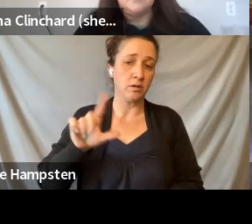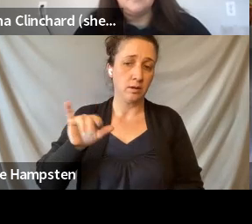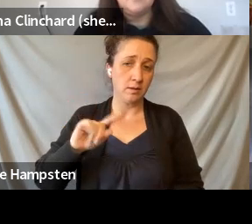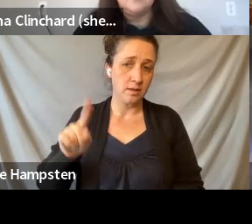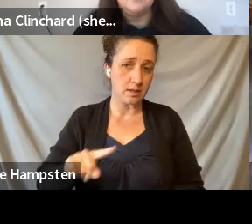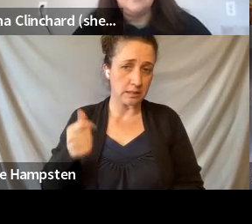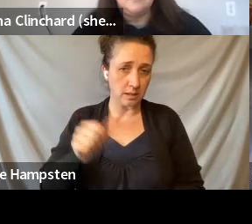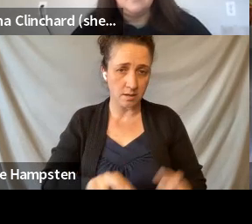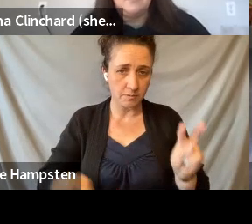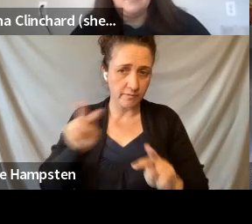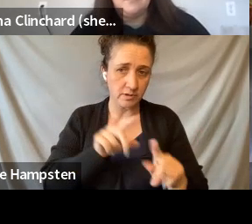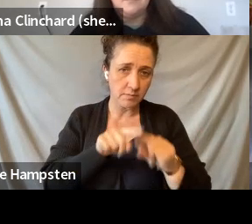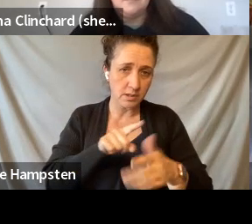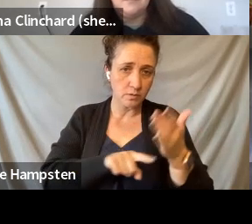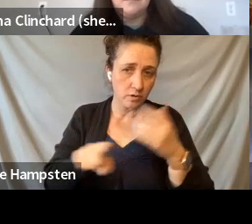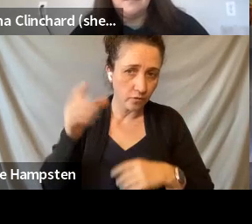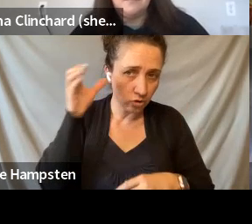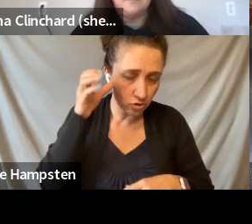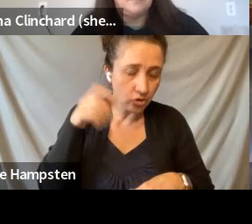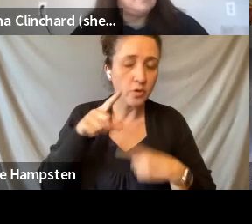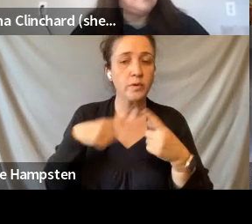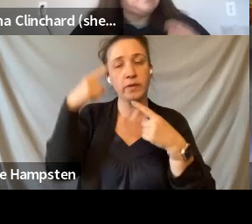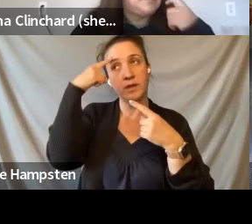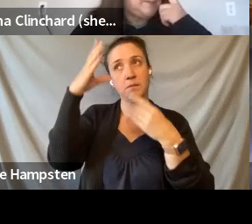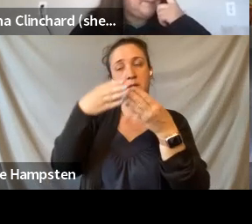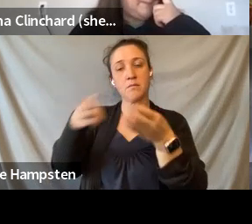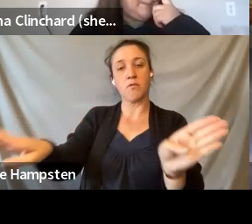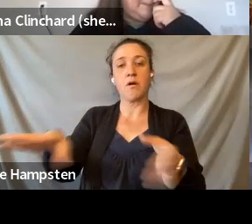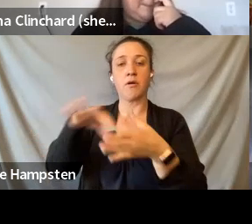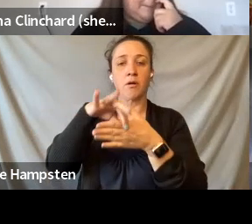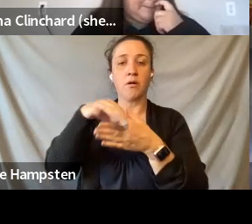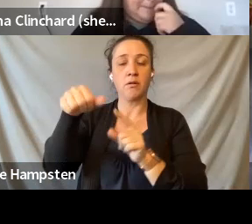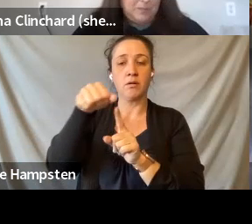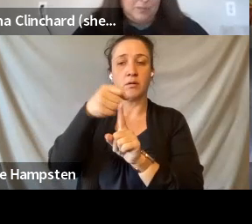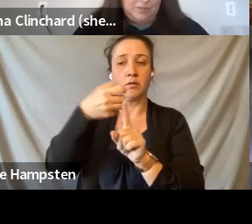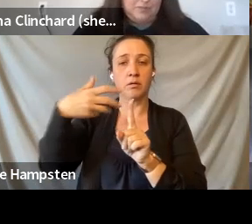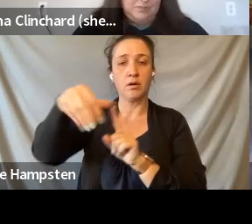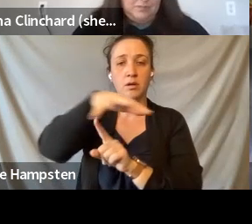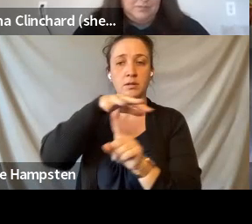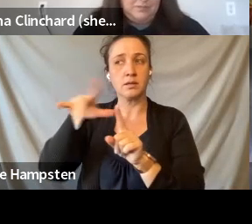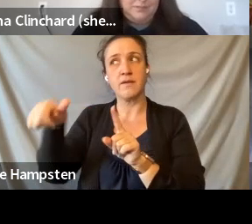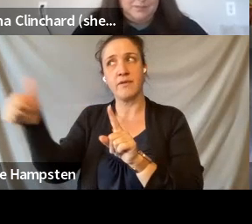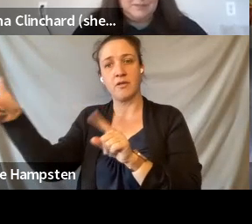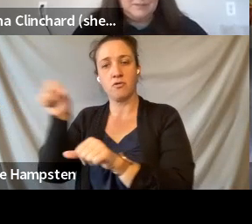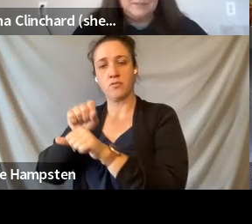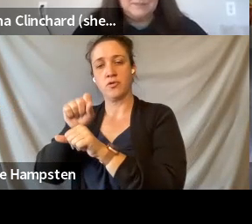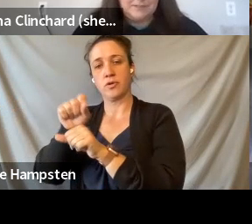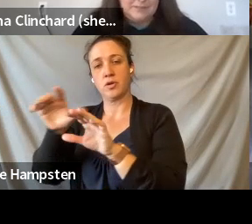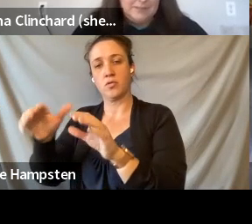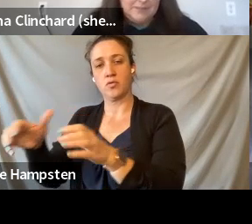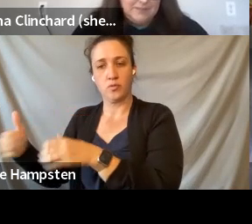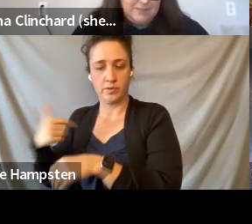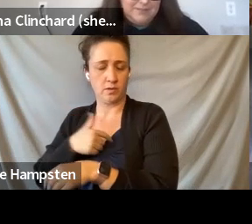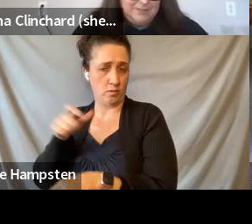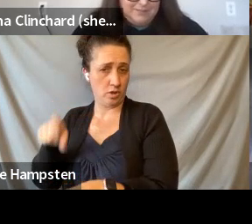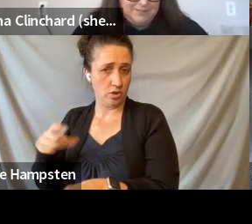you've heard. And when you think about the broader context of the other working groups that we should